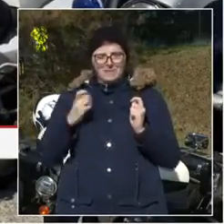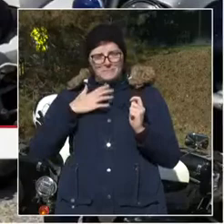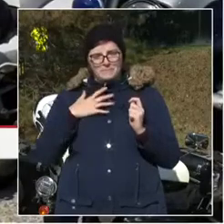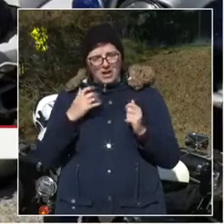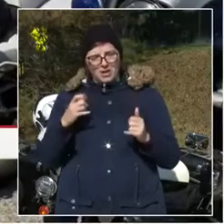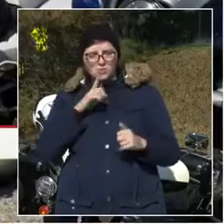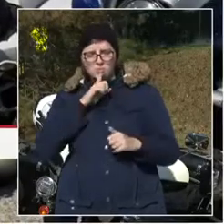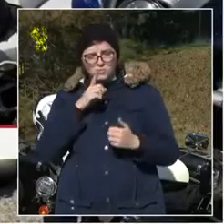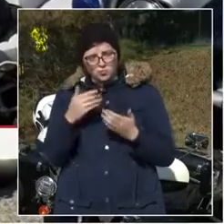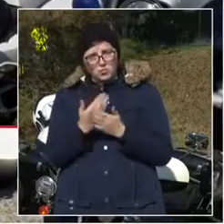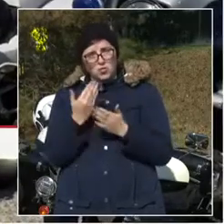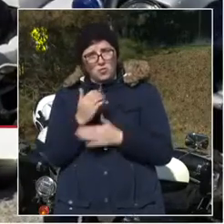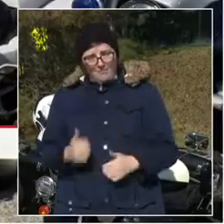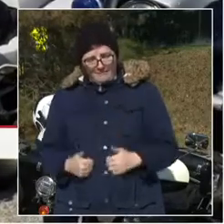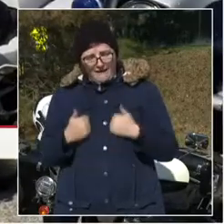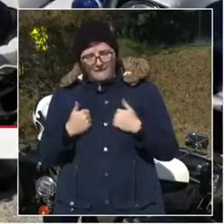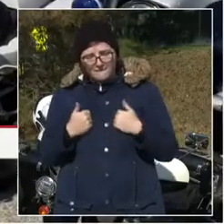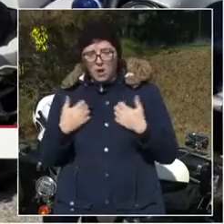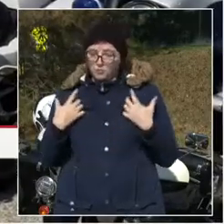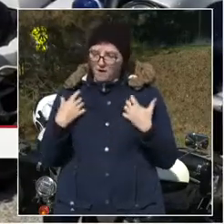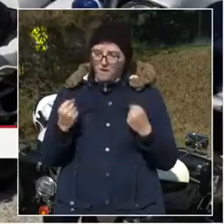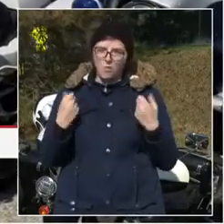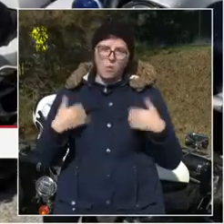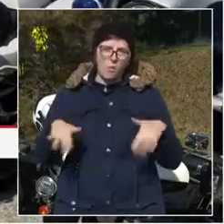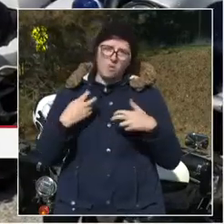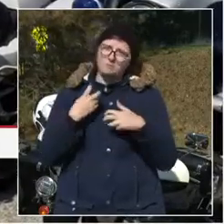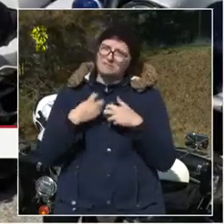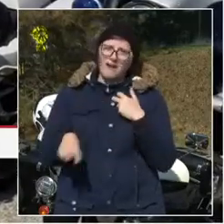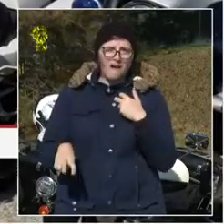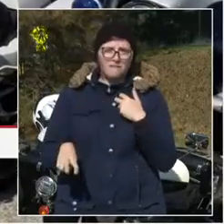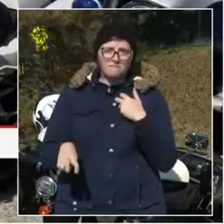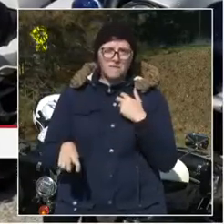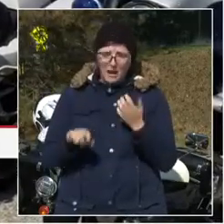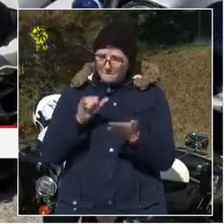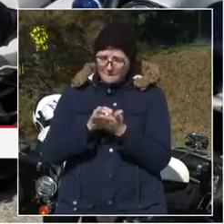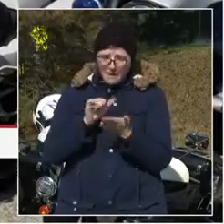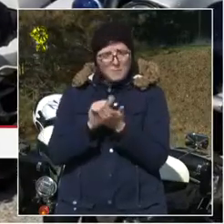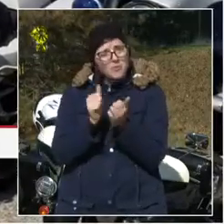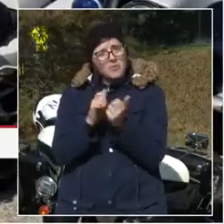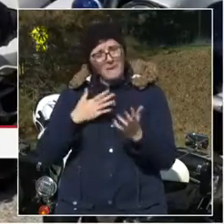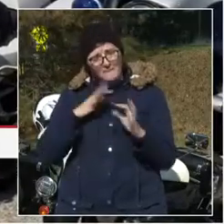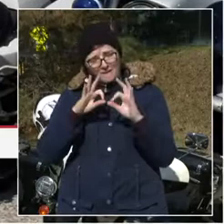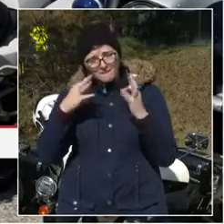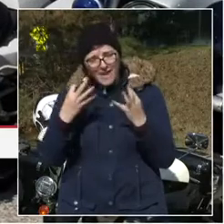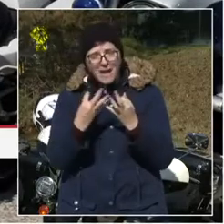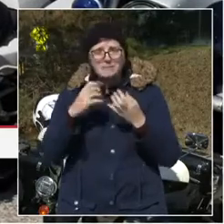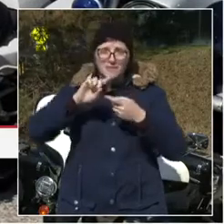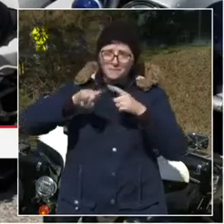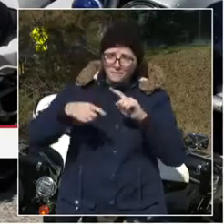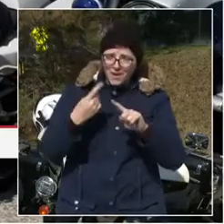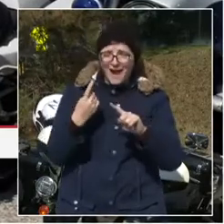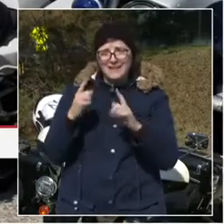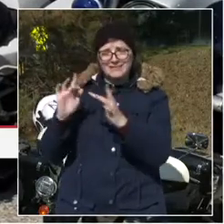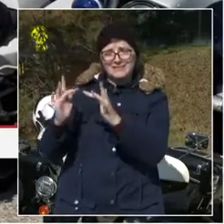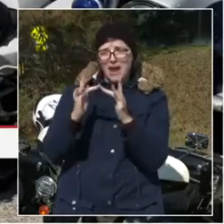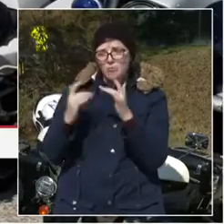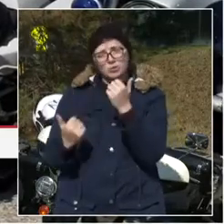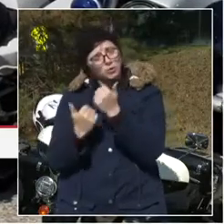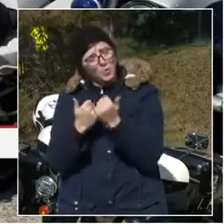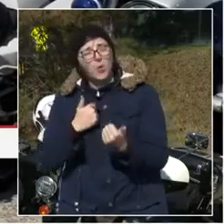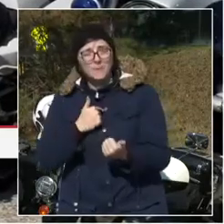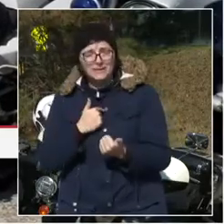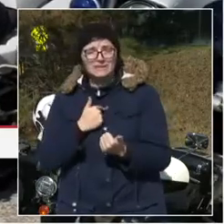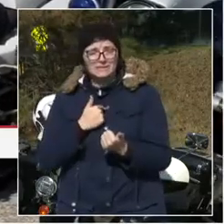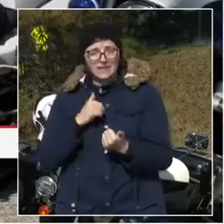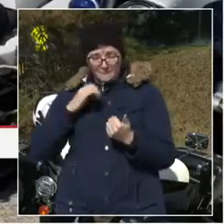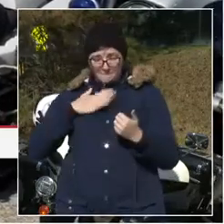long road and would not have been possible without the support of my family, friends, loved ones, and network. My